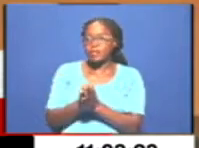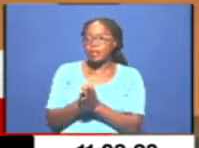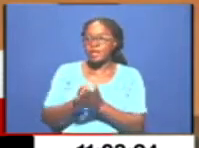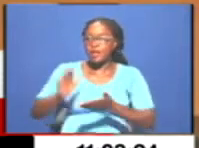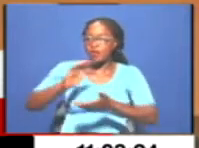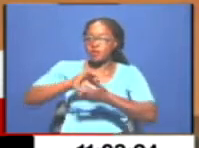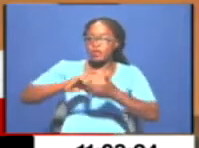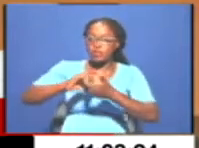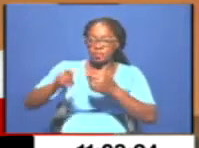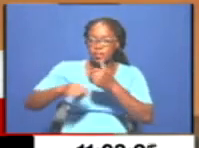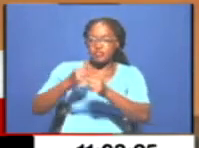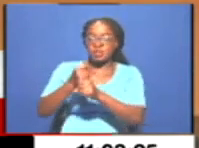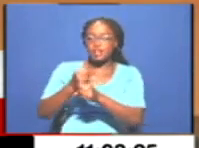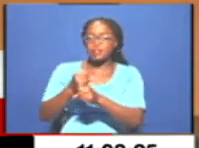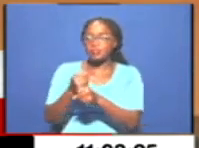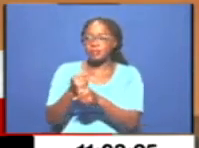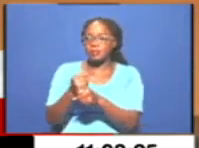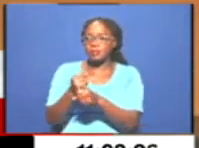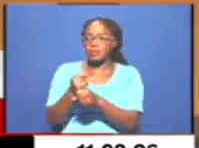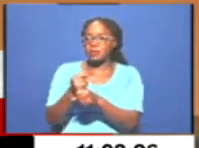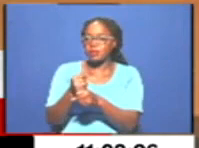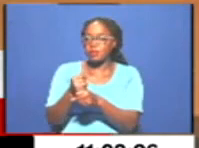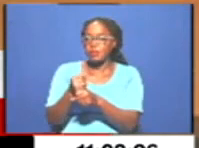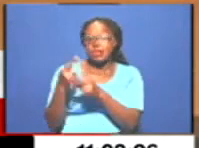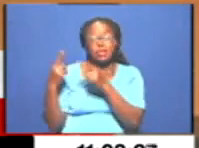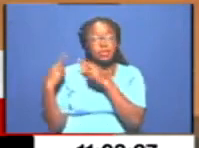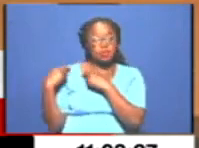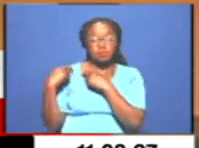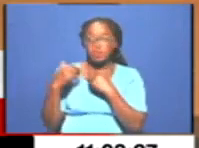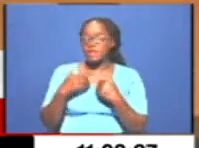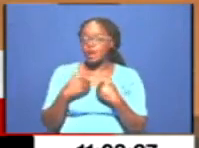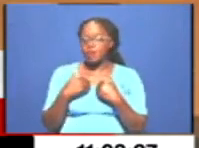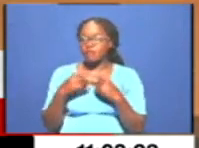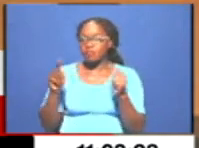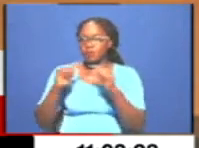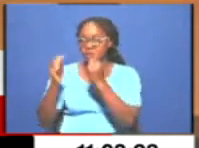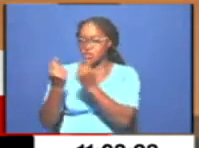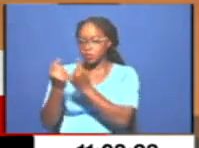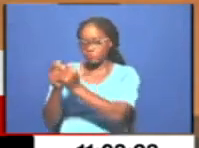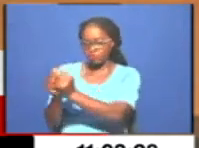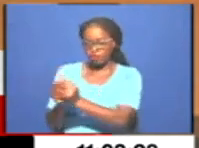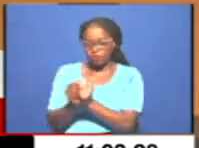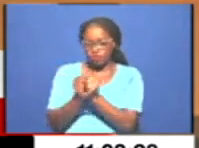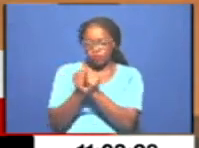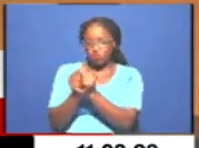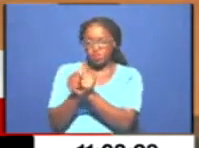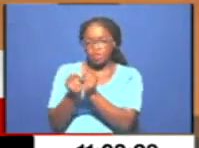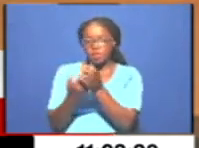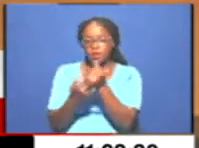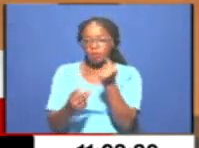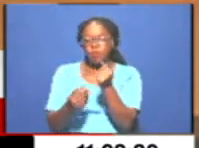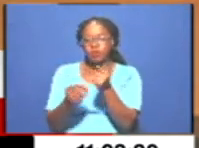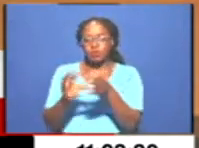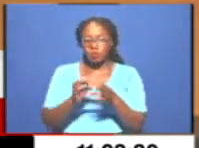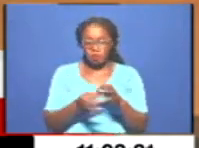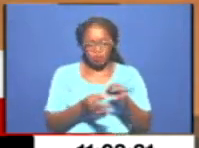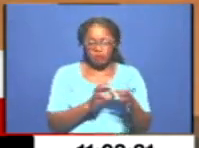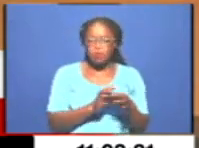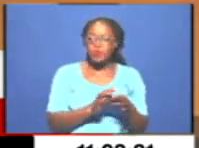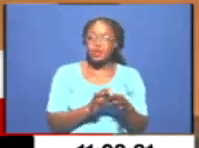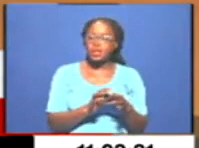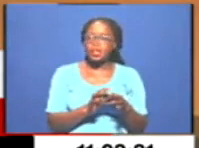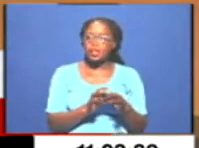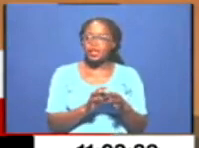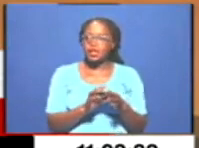this year, is charged with putting together teams for both the Olympic, both the